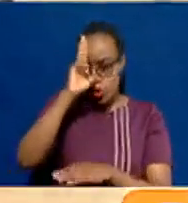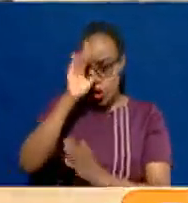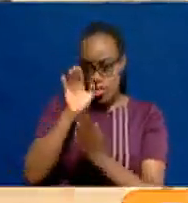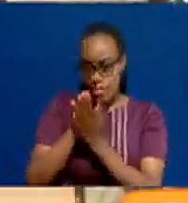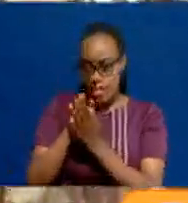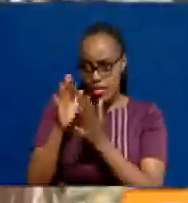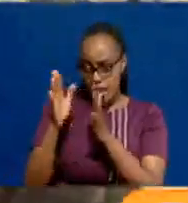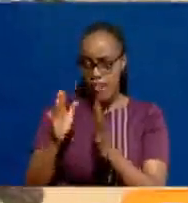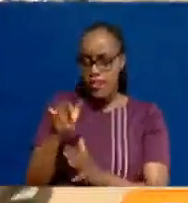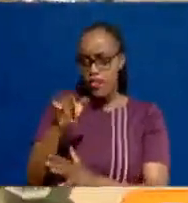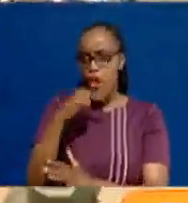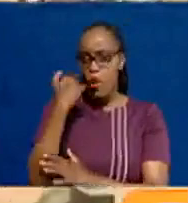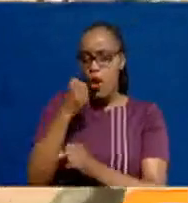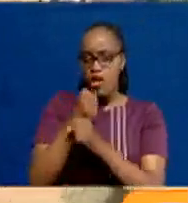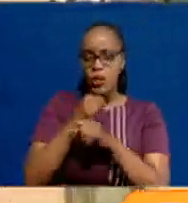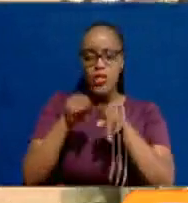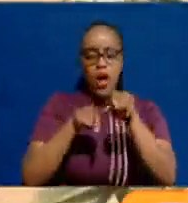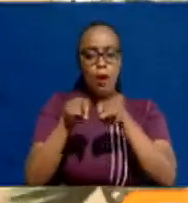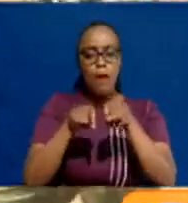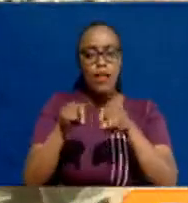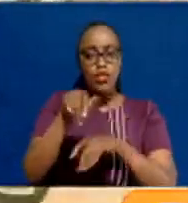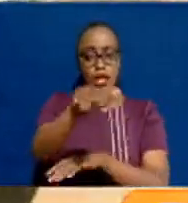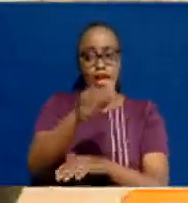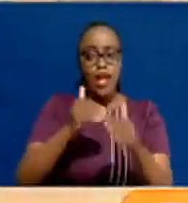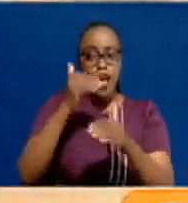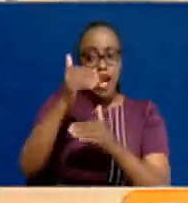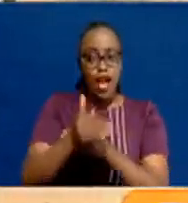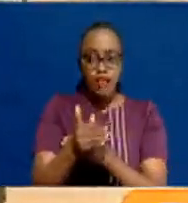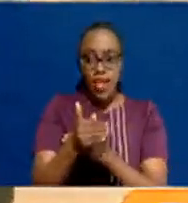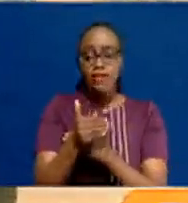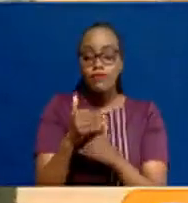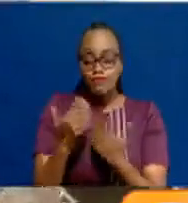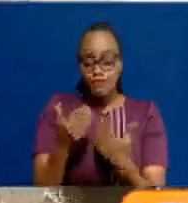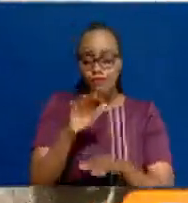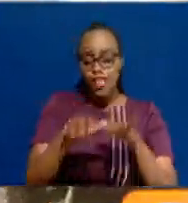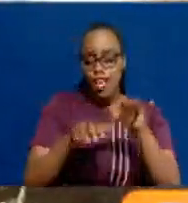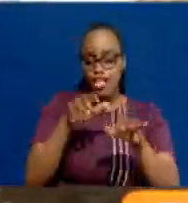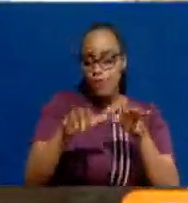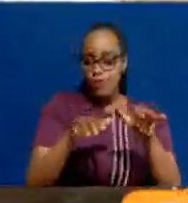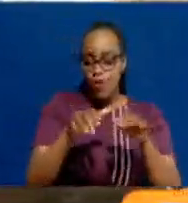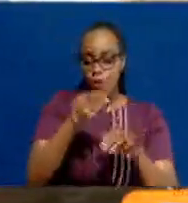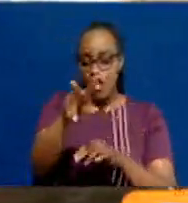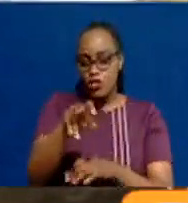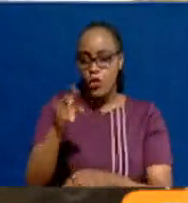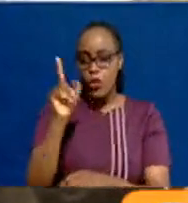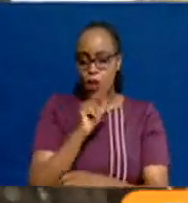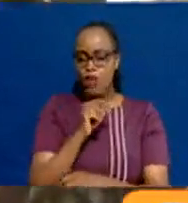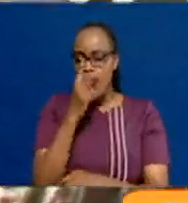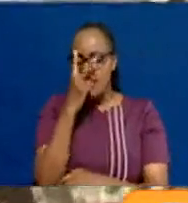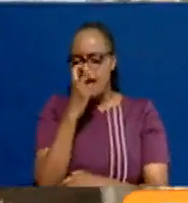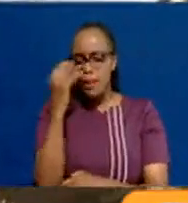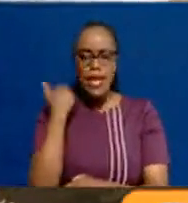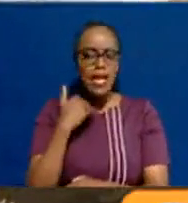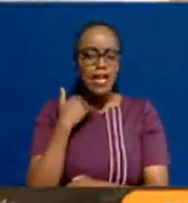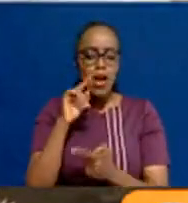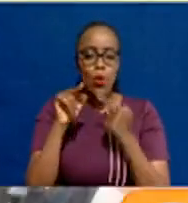who were conducting an operation in the area after an unknown number of livestock was stolen by suspected